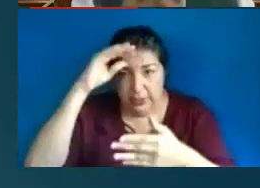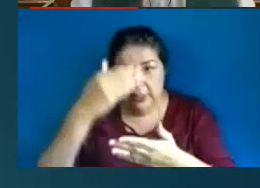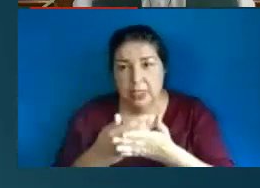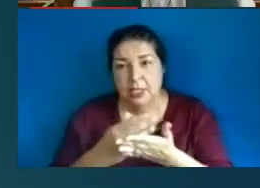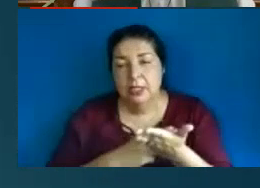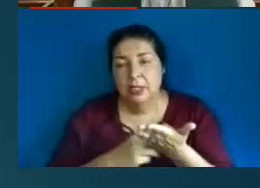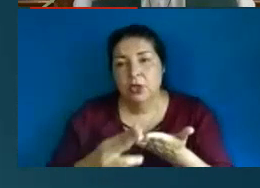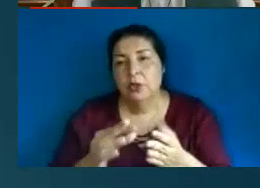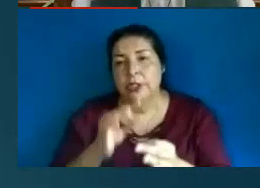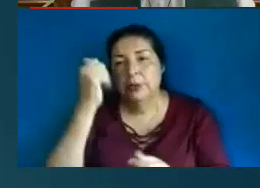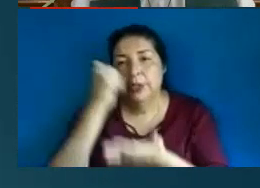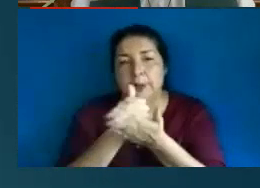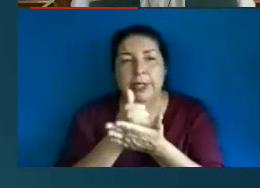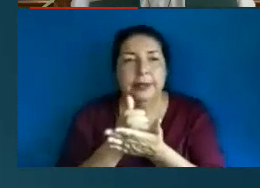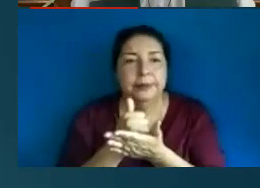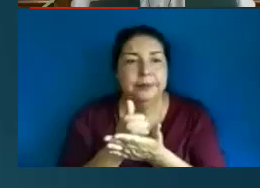and of the Holy Spirit.